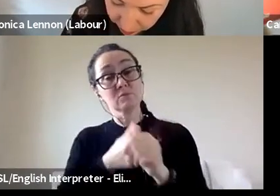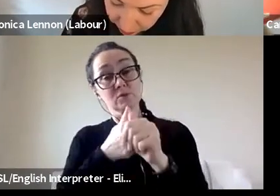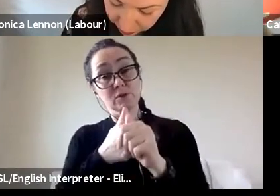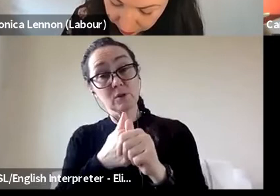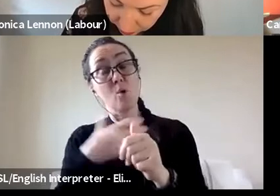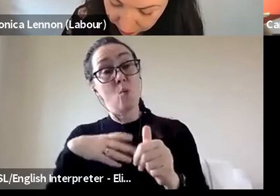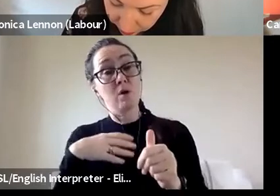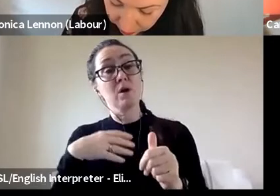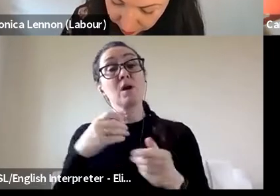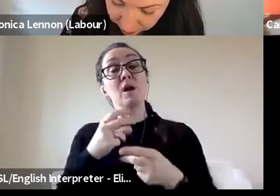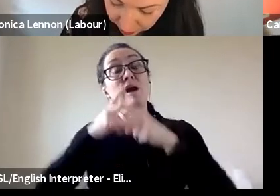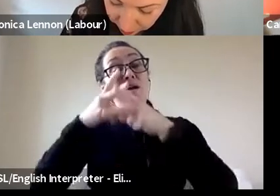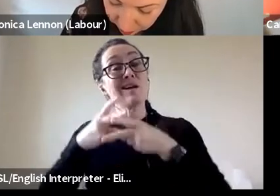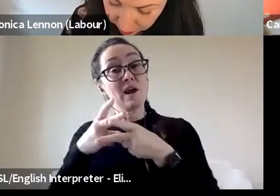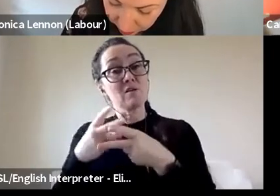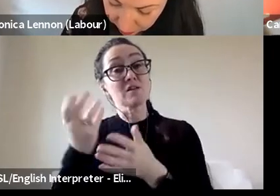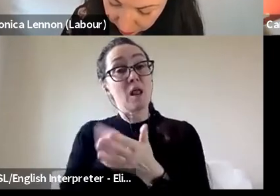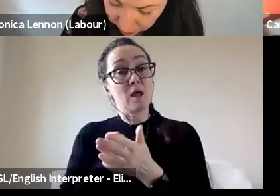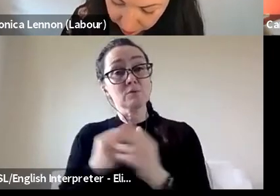£1,000 a year. So go up by